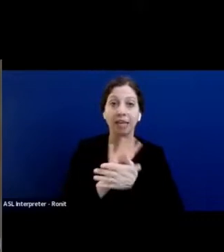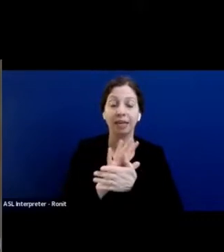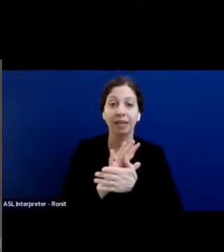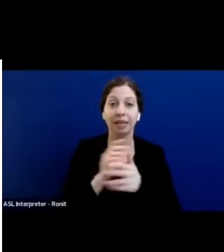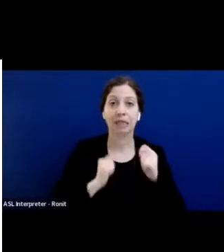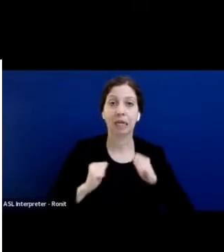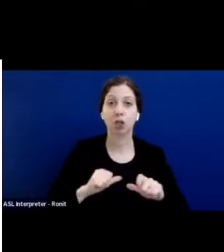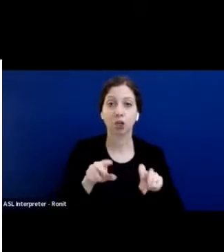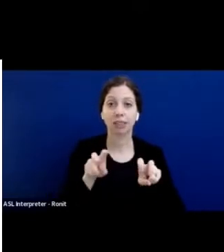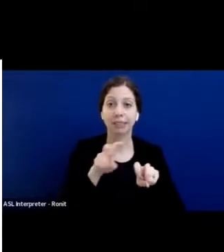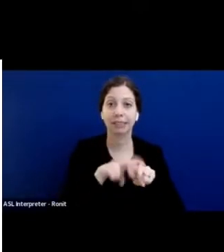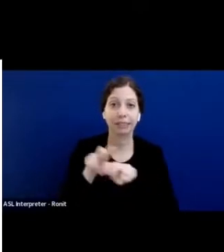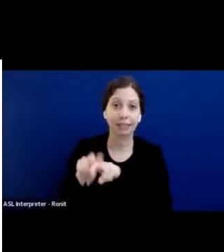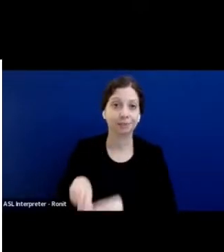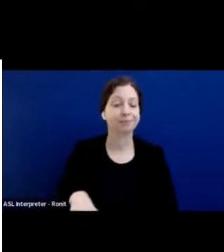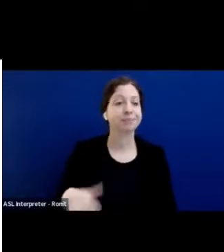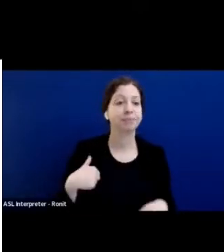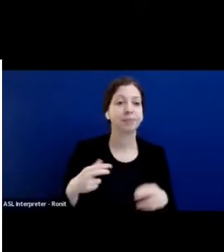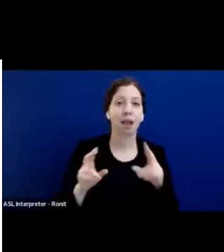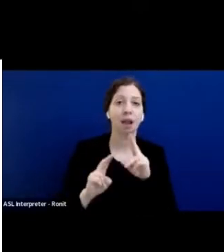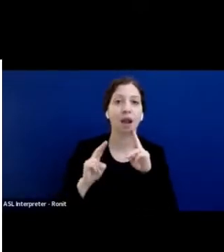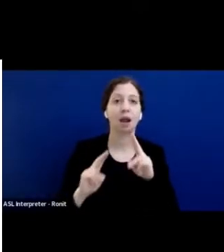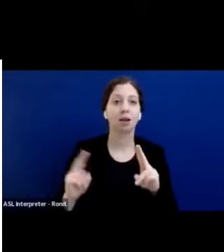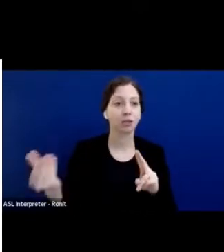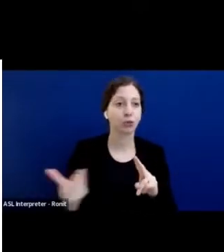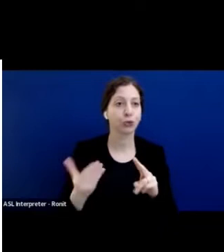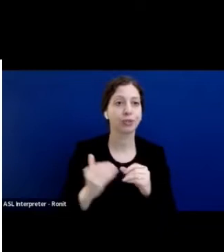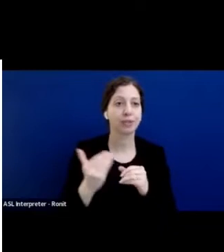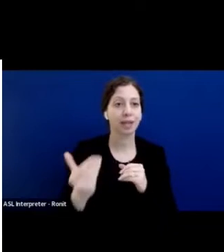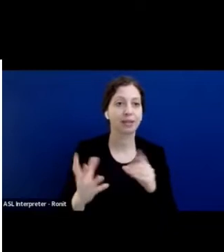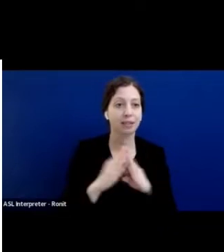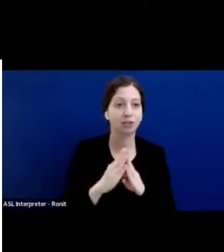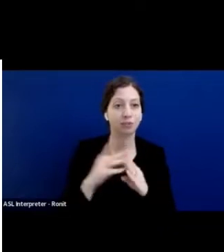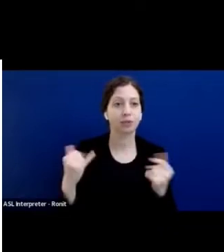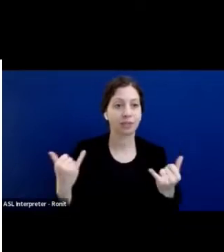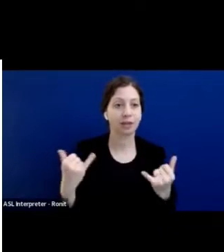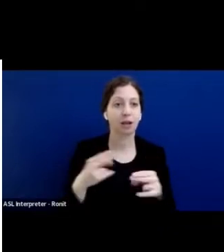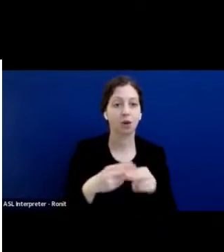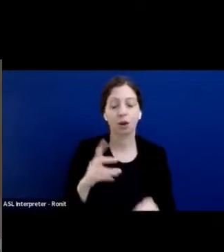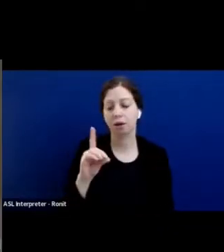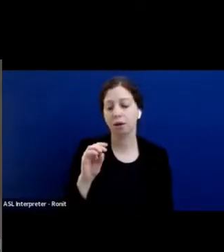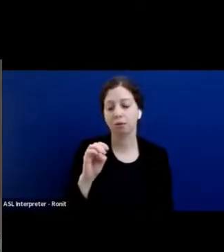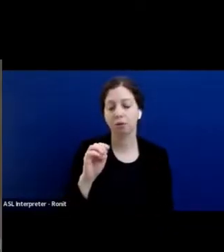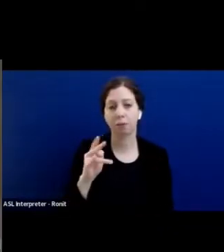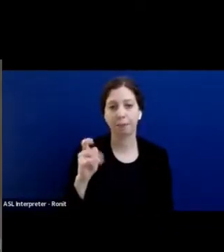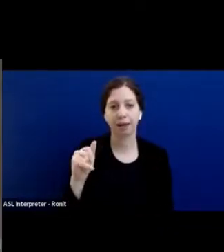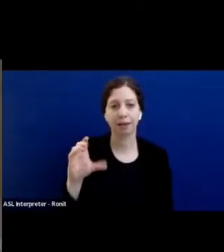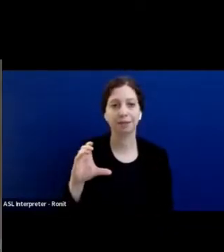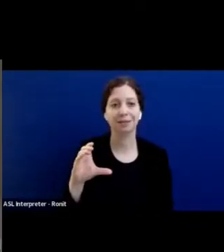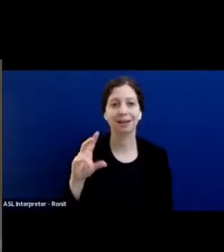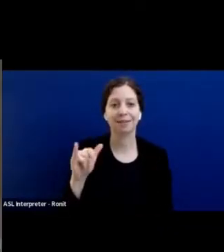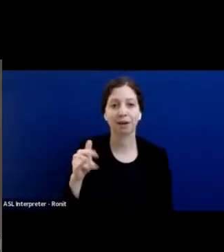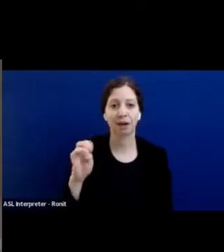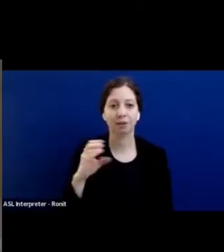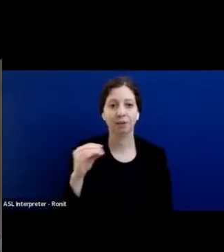of introducing our next session, the second session for today, which is titled Domestic Violence and the Effects on Children.